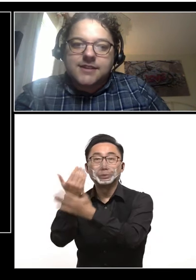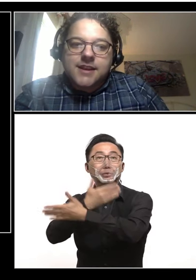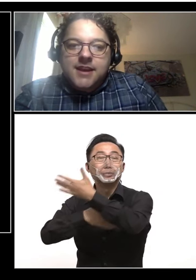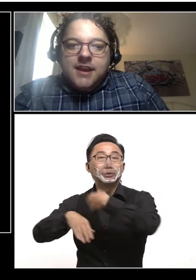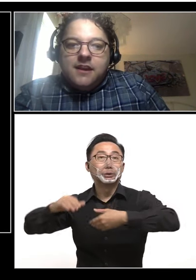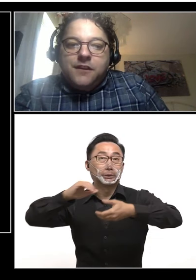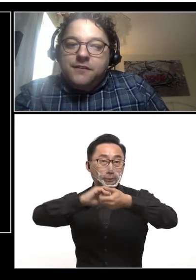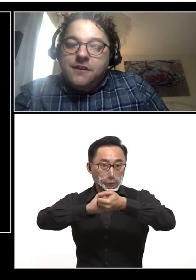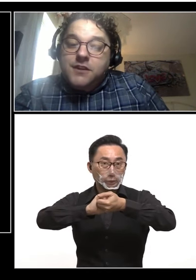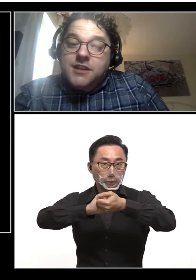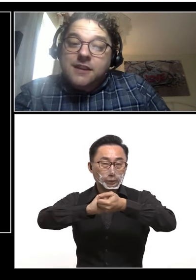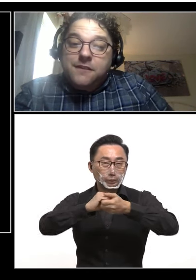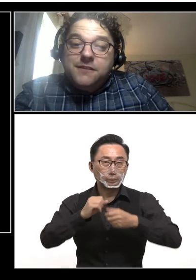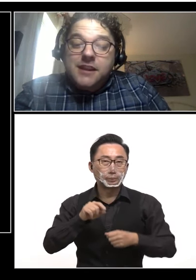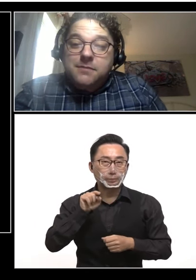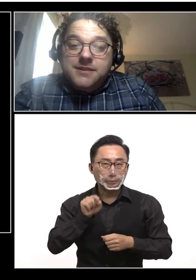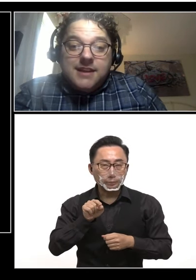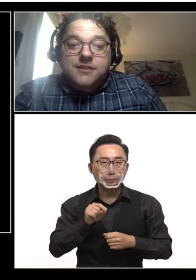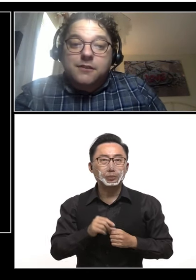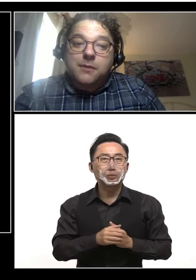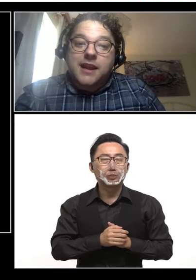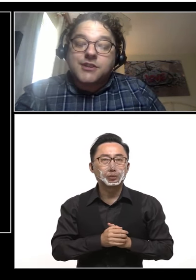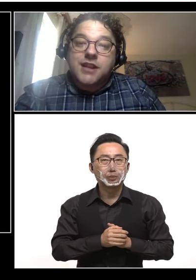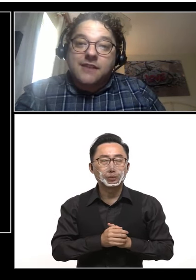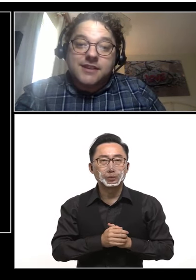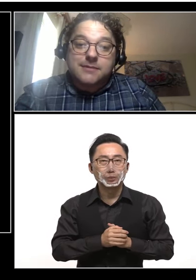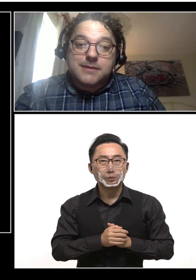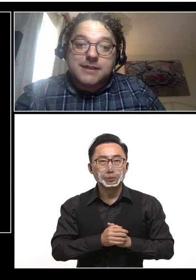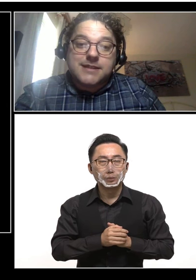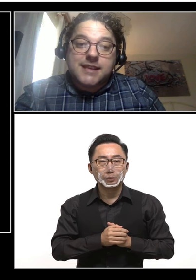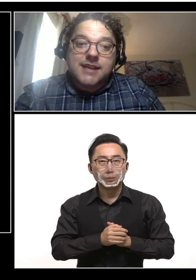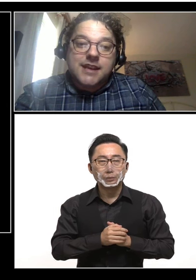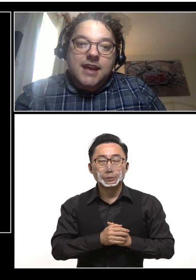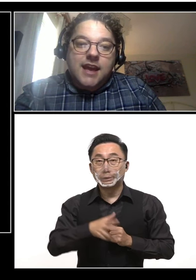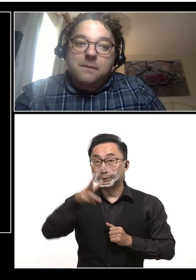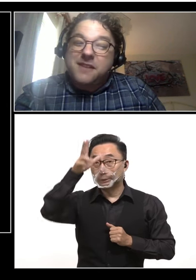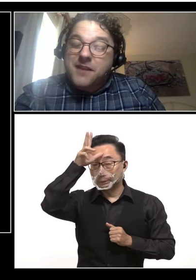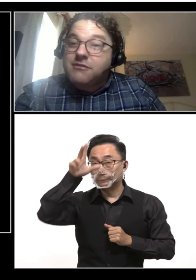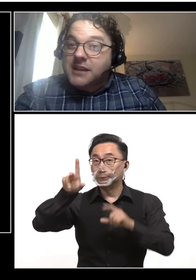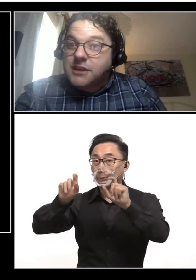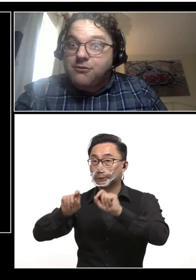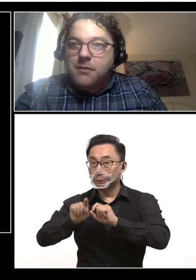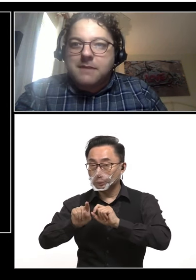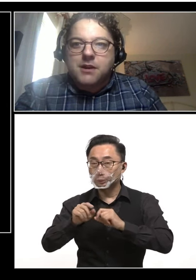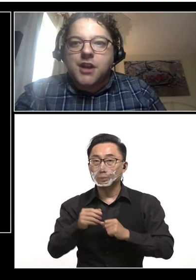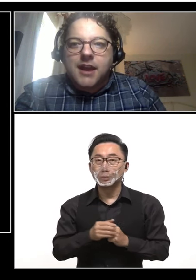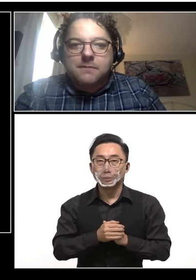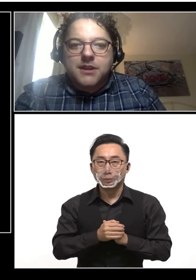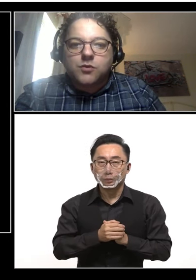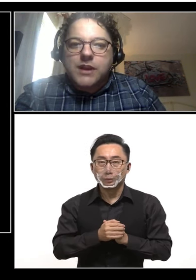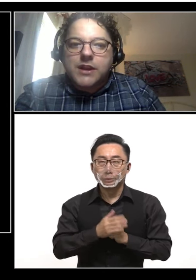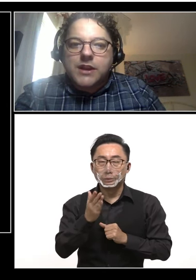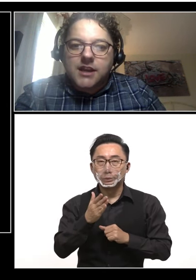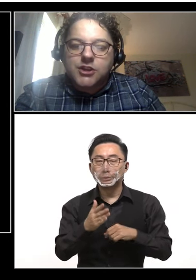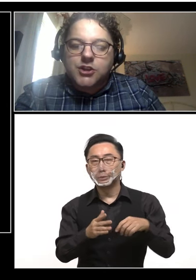context. Officially, 15% of the population have a disability. But the figure is actually probably much higher because